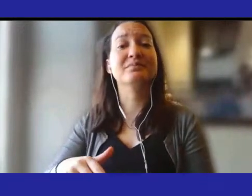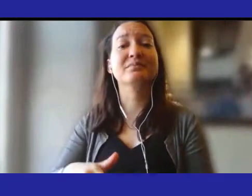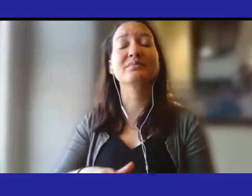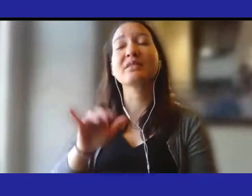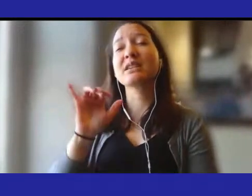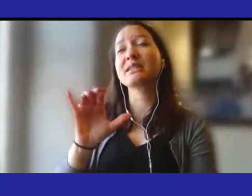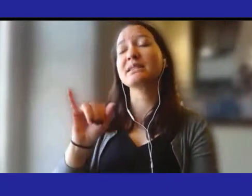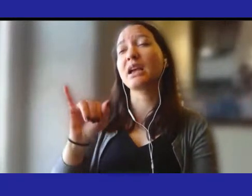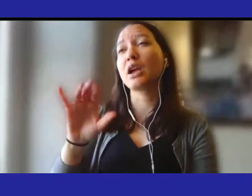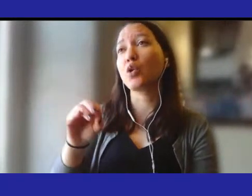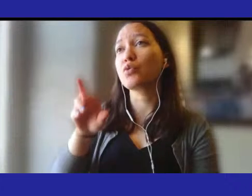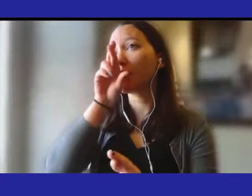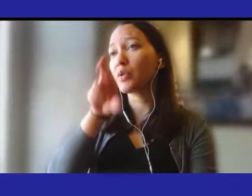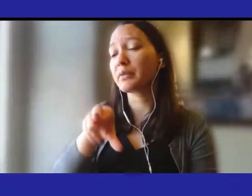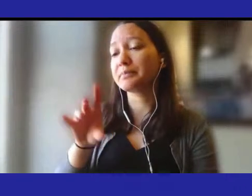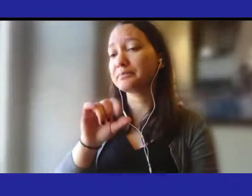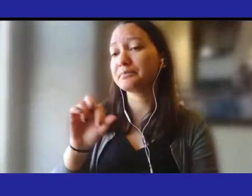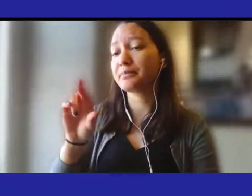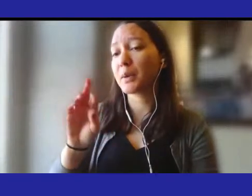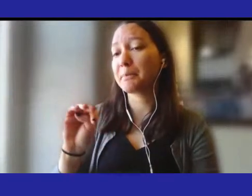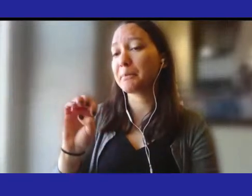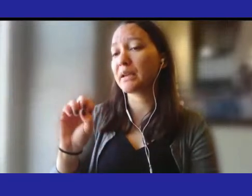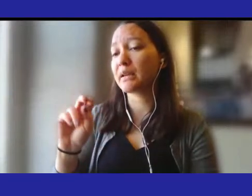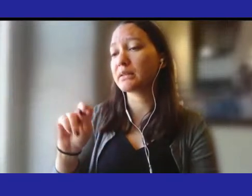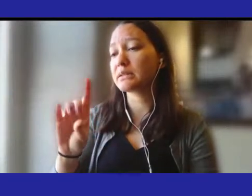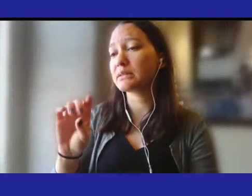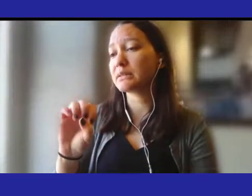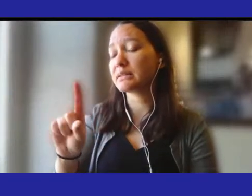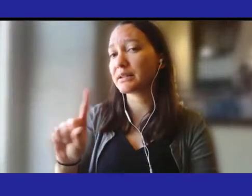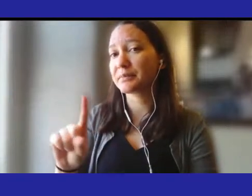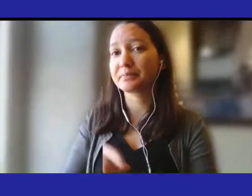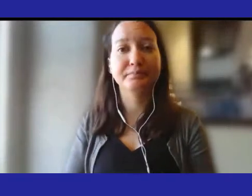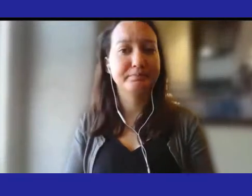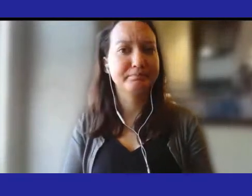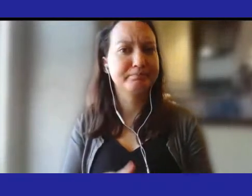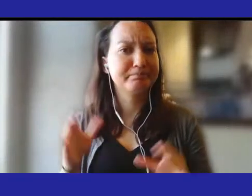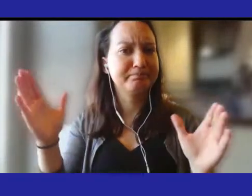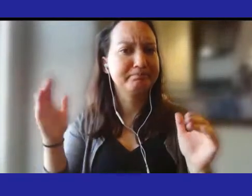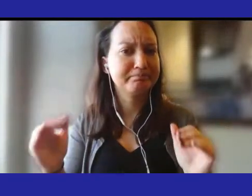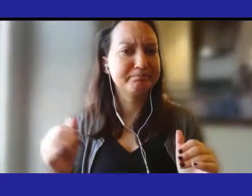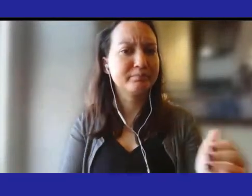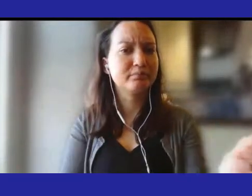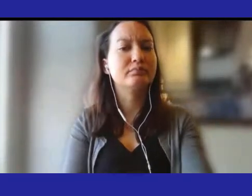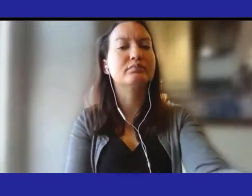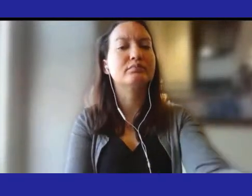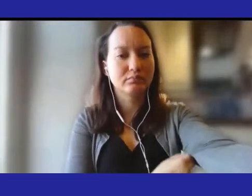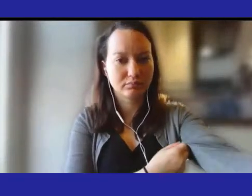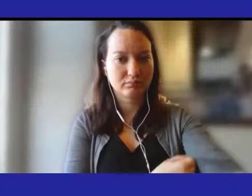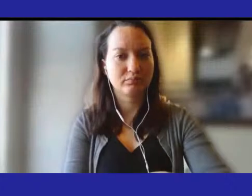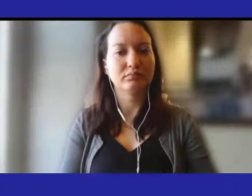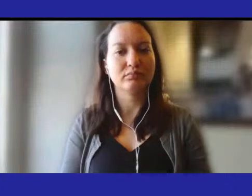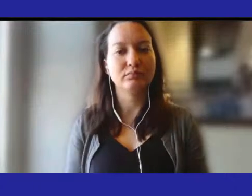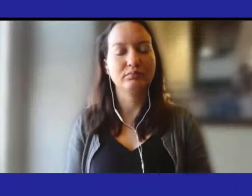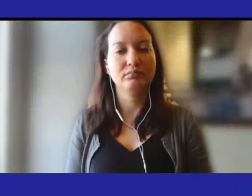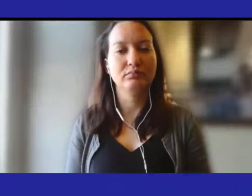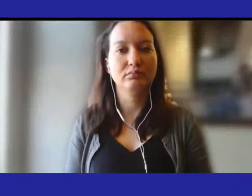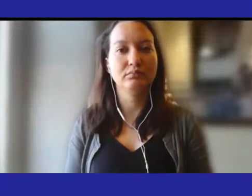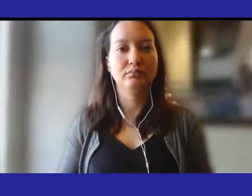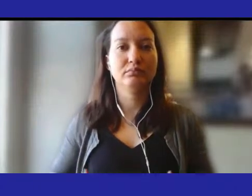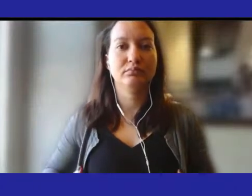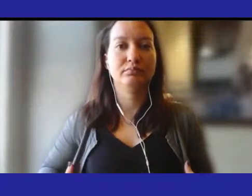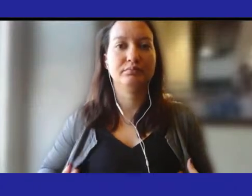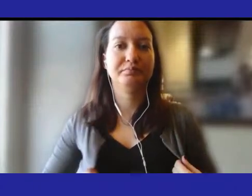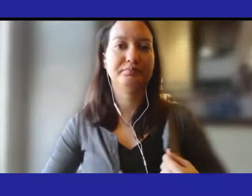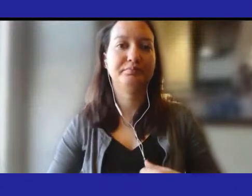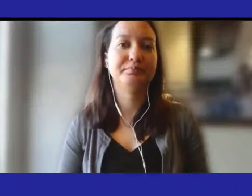Dr. Mendez. Yes. We could go to the next slide, please. Right. So